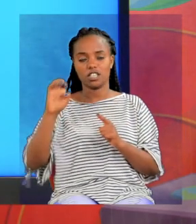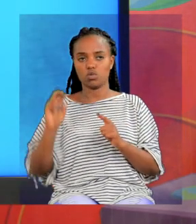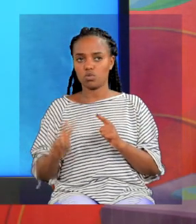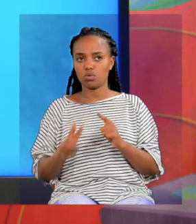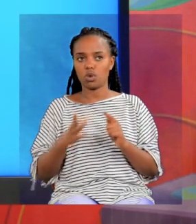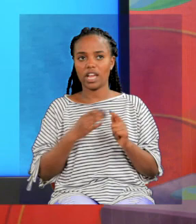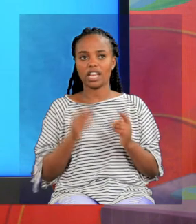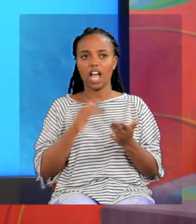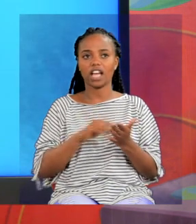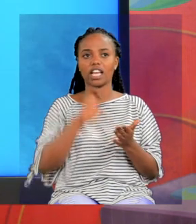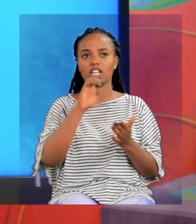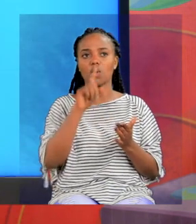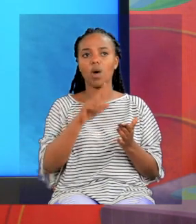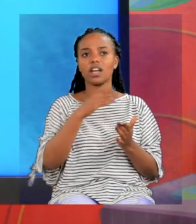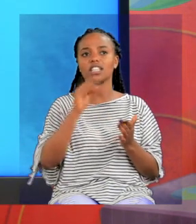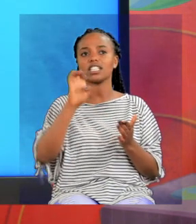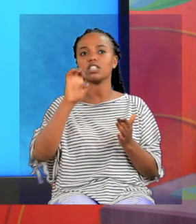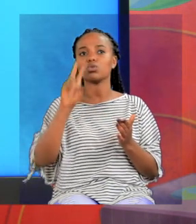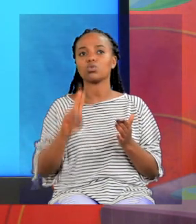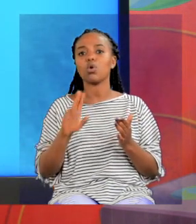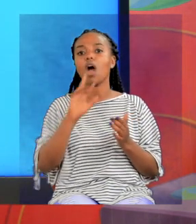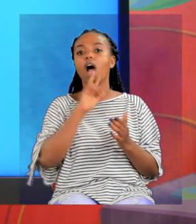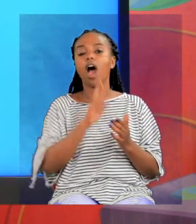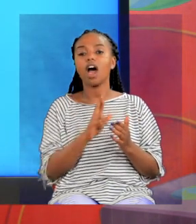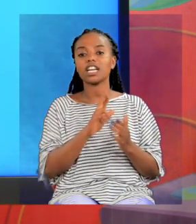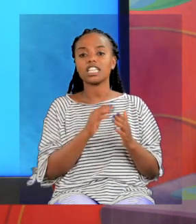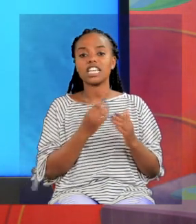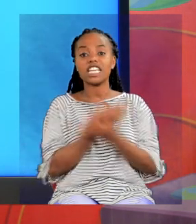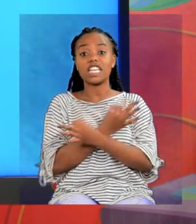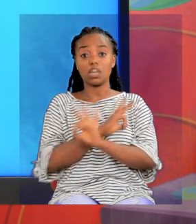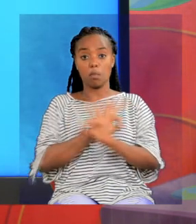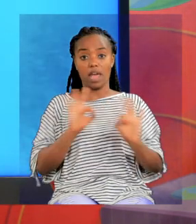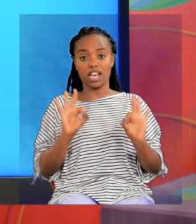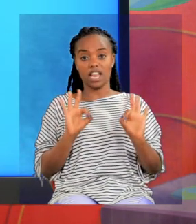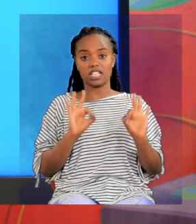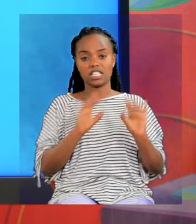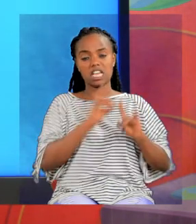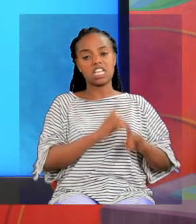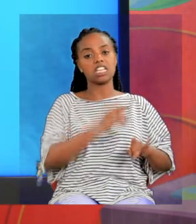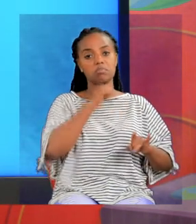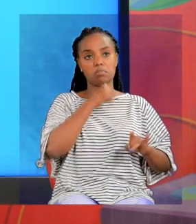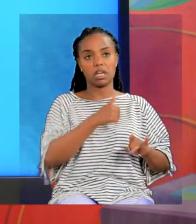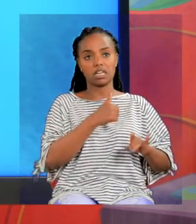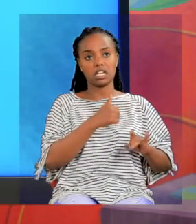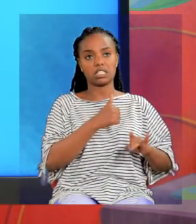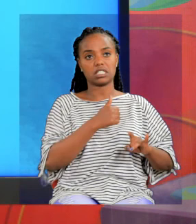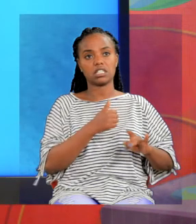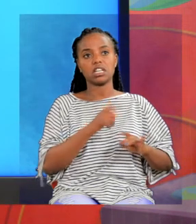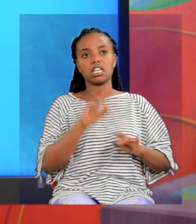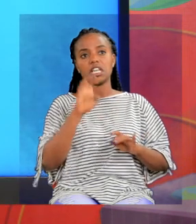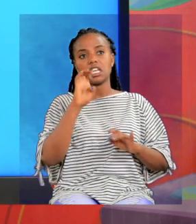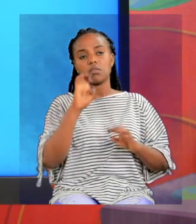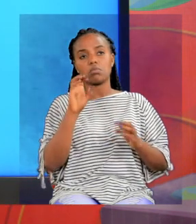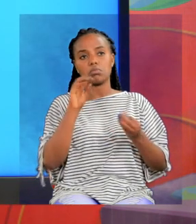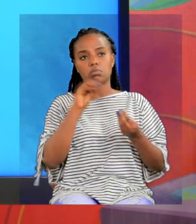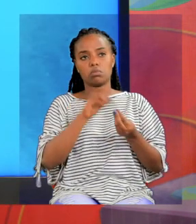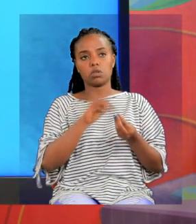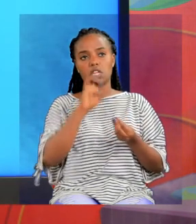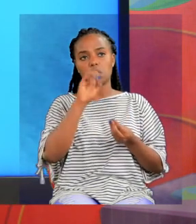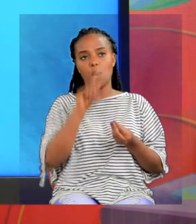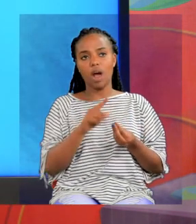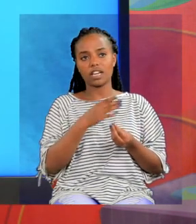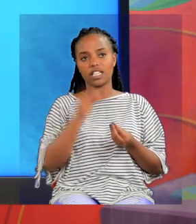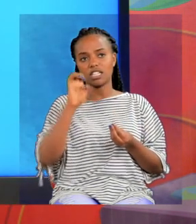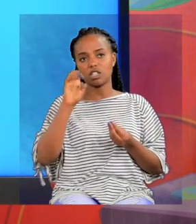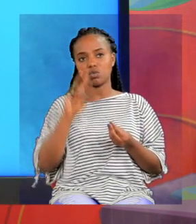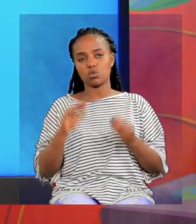E1 and E2 are two independent events, then the probability of E1 and E2 will be given